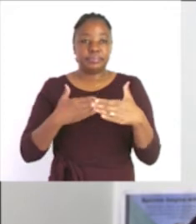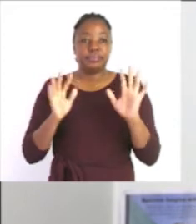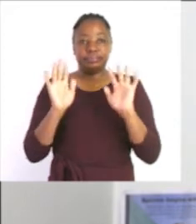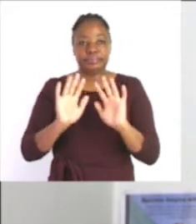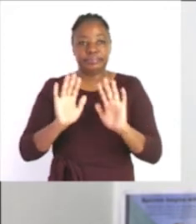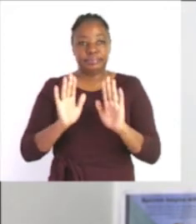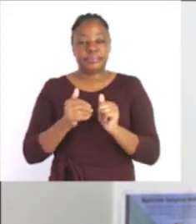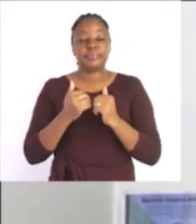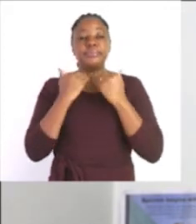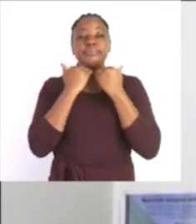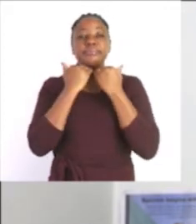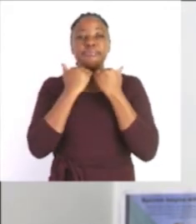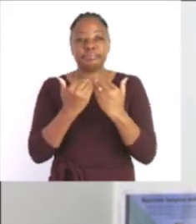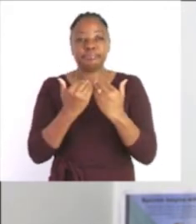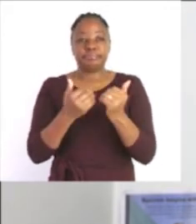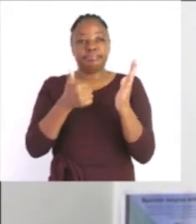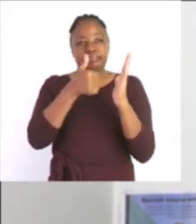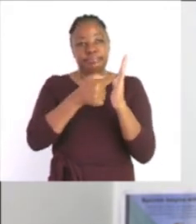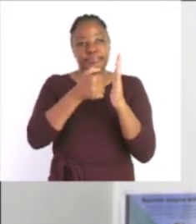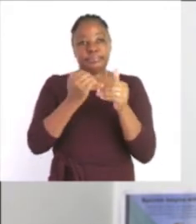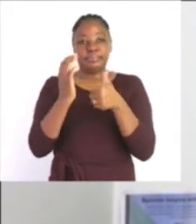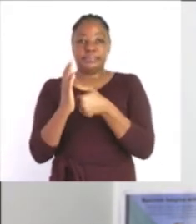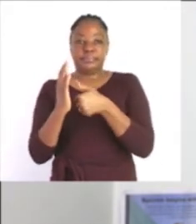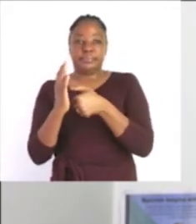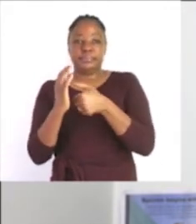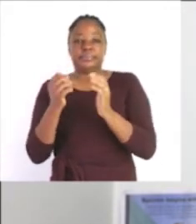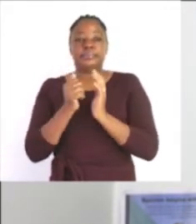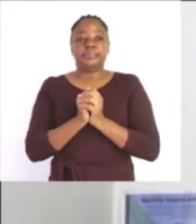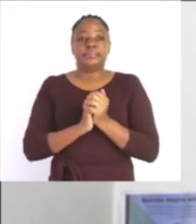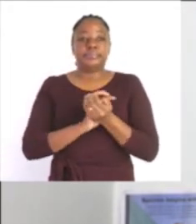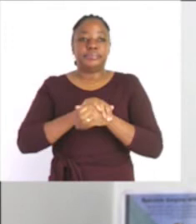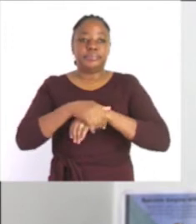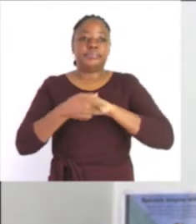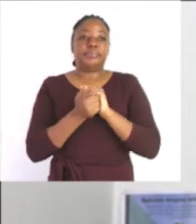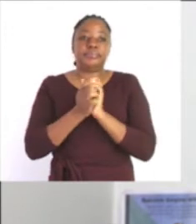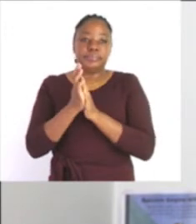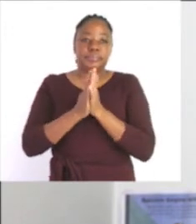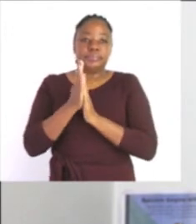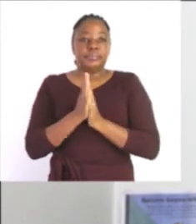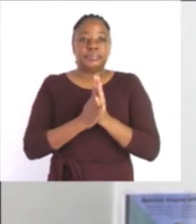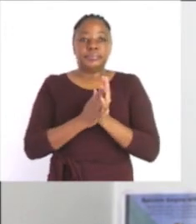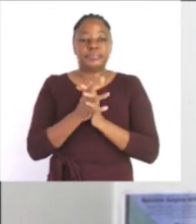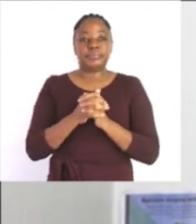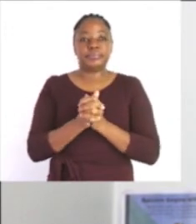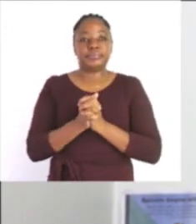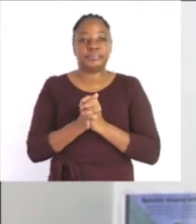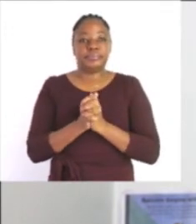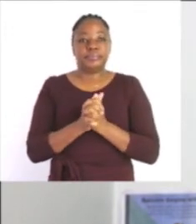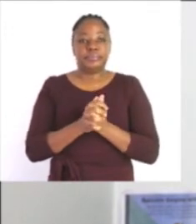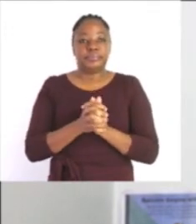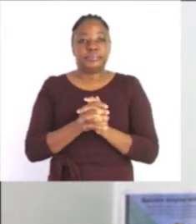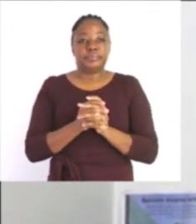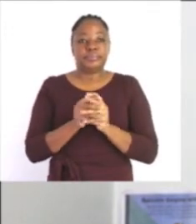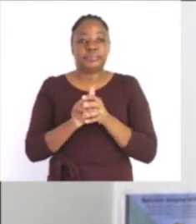important that we sanitize. So please take your sanitizer. And remember, sanitizing